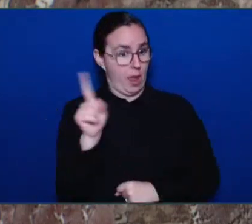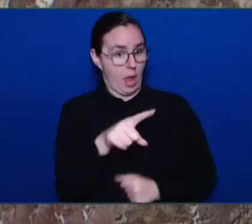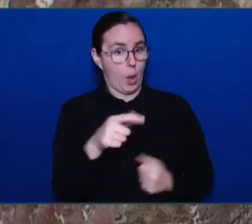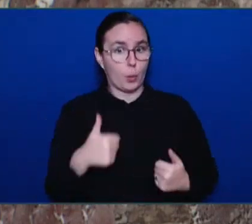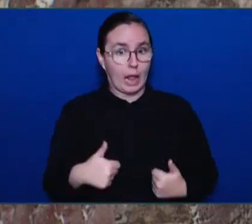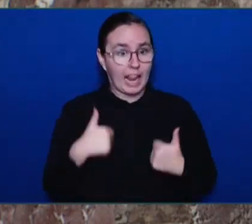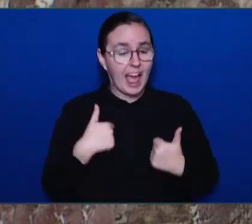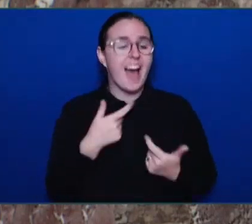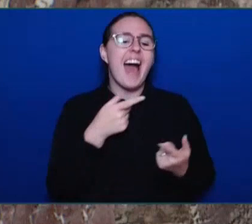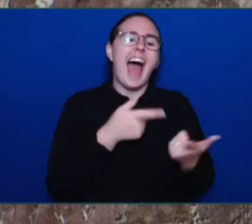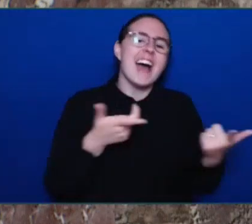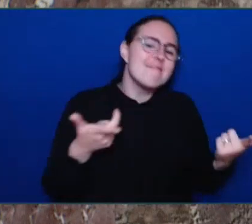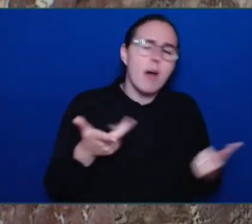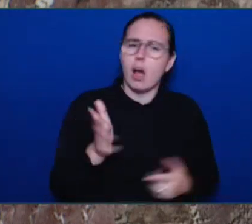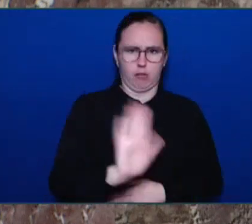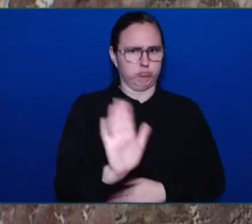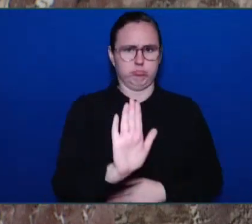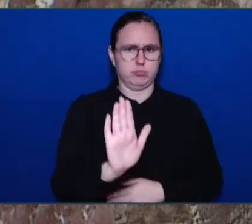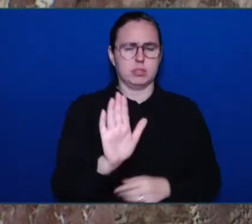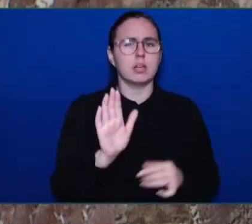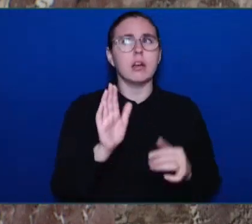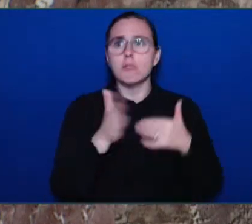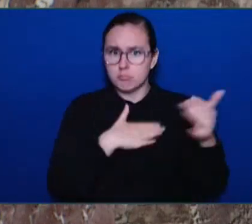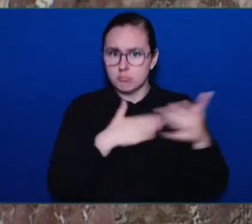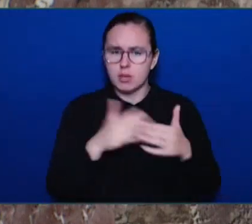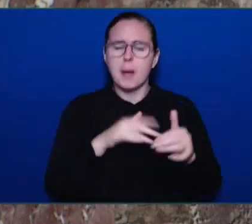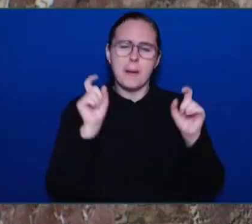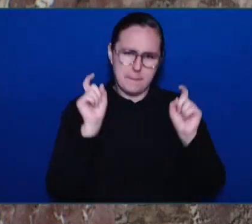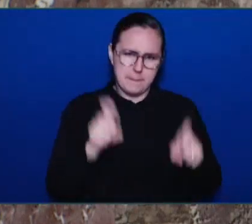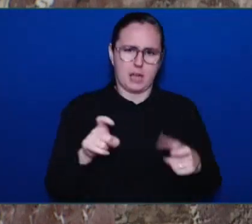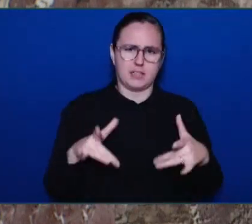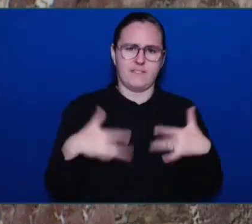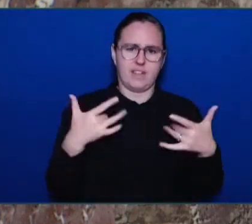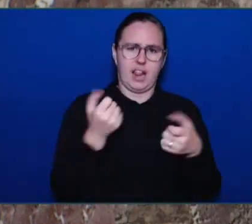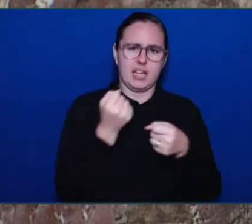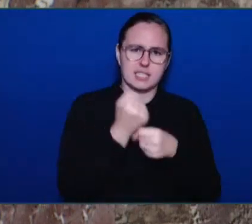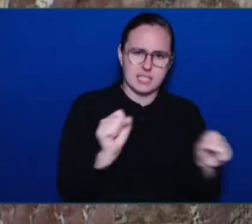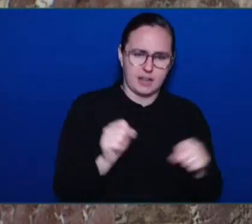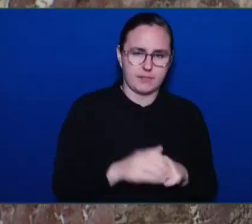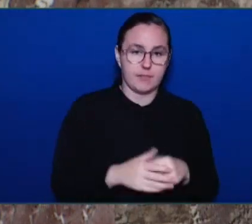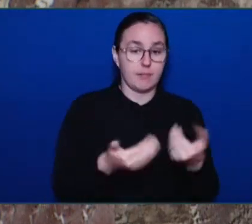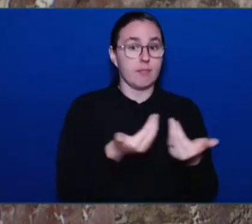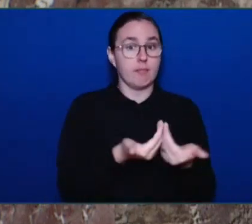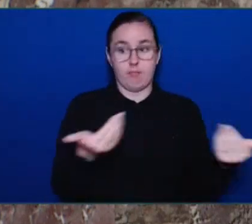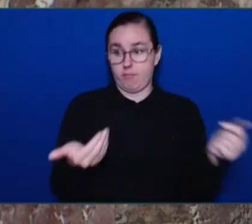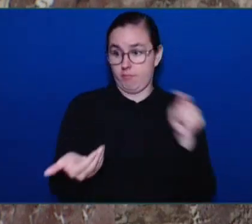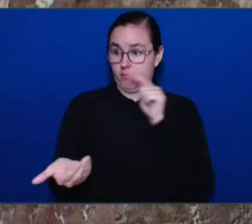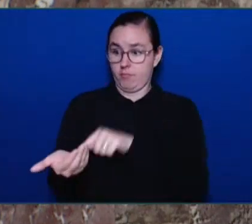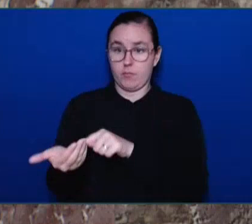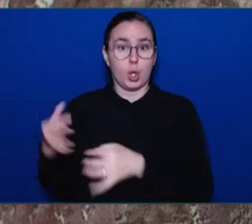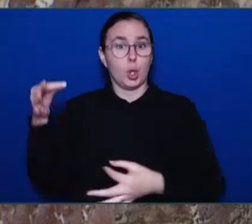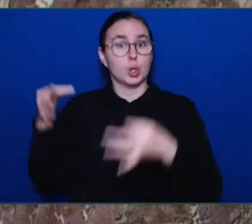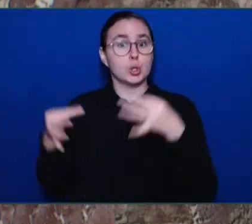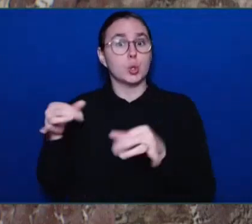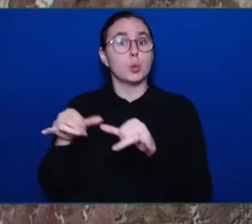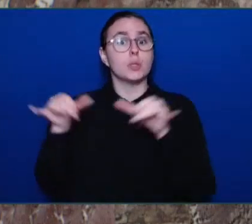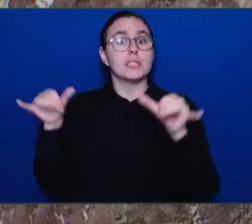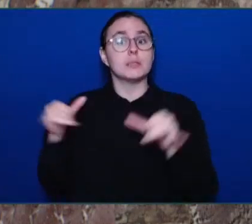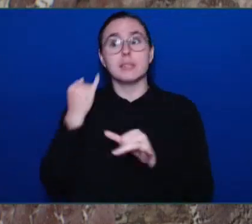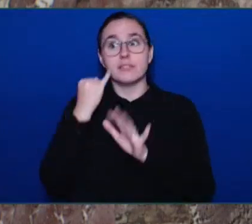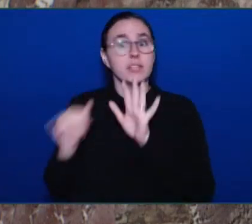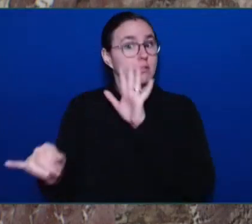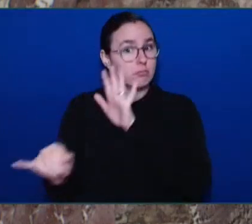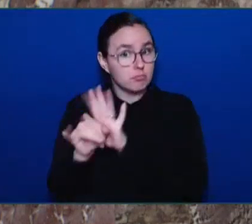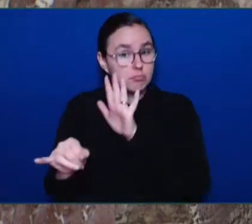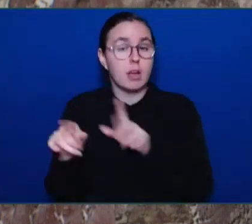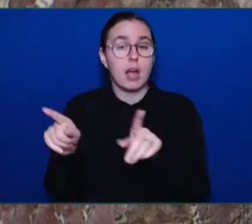our independent judicial system, they serve a long time behind bars where they should be, Honourable Speaker. But make no